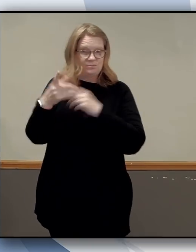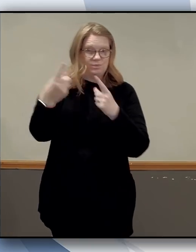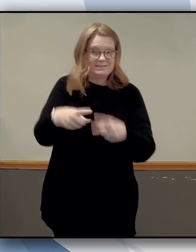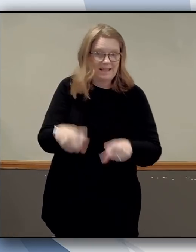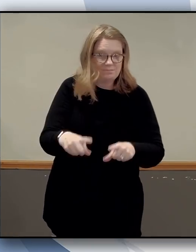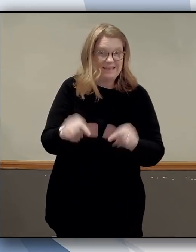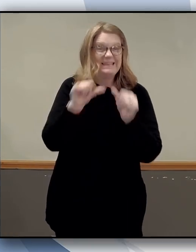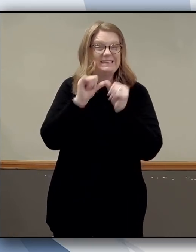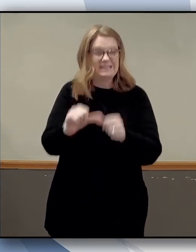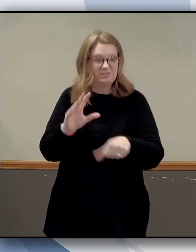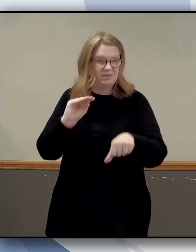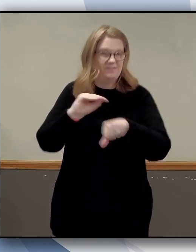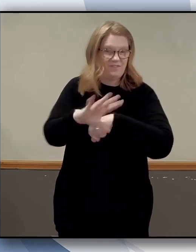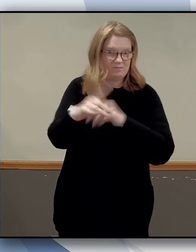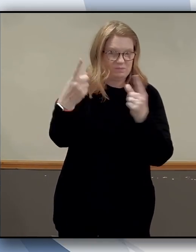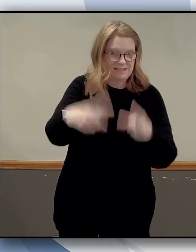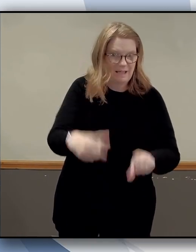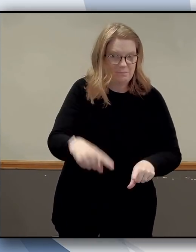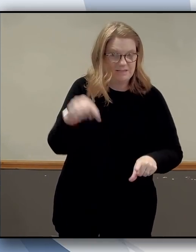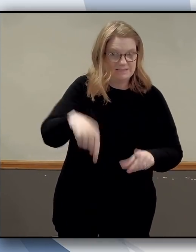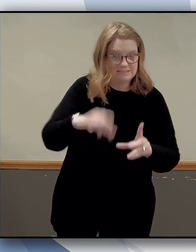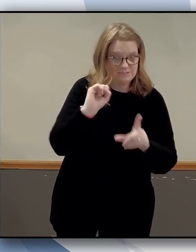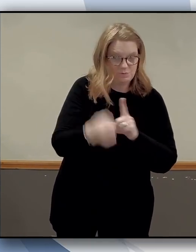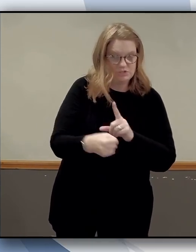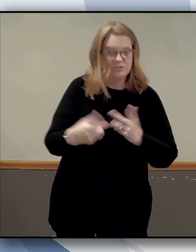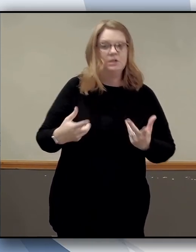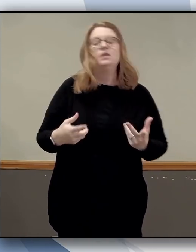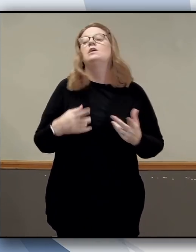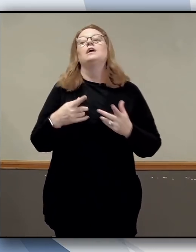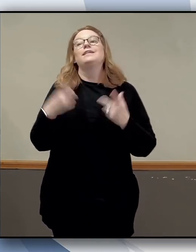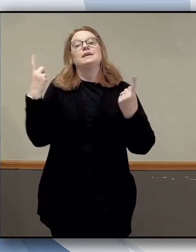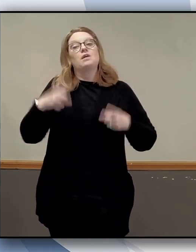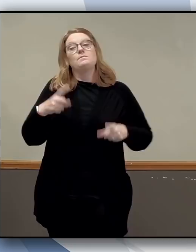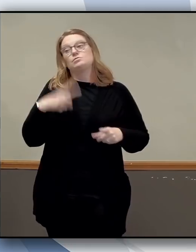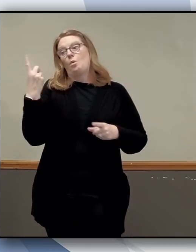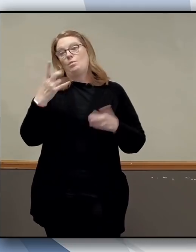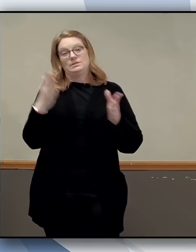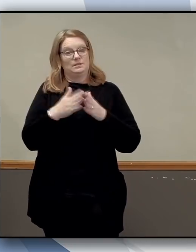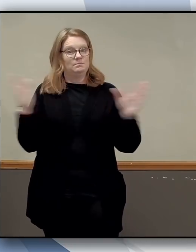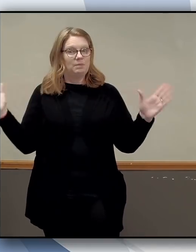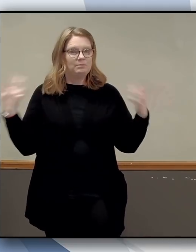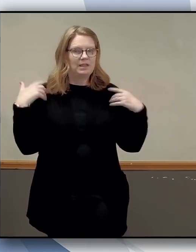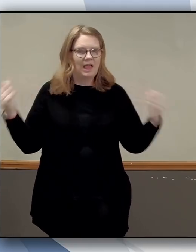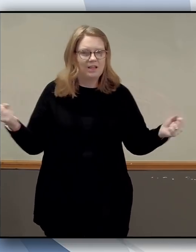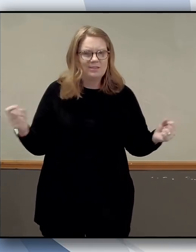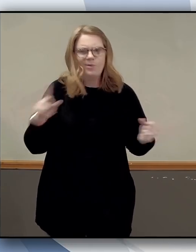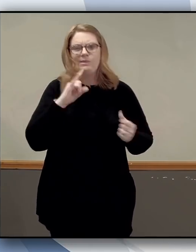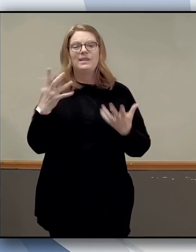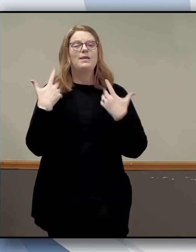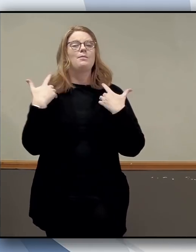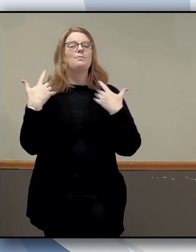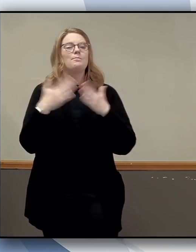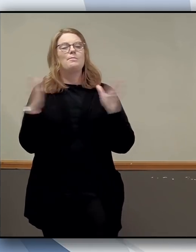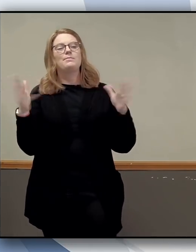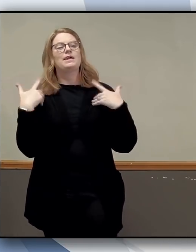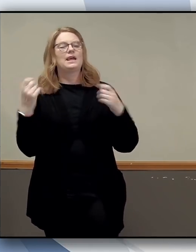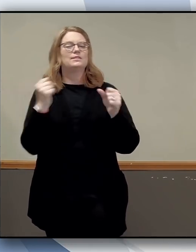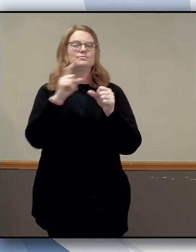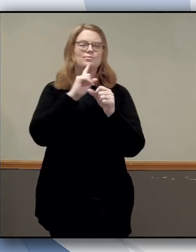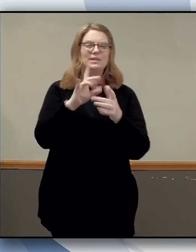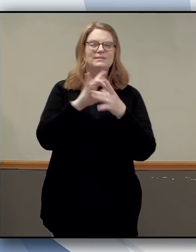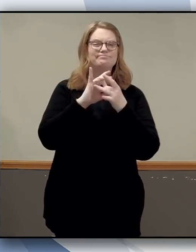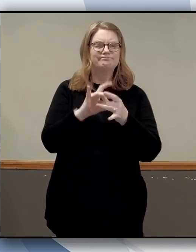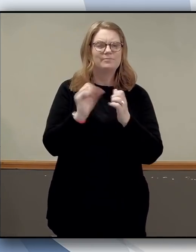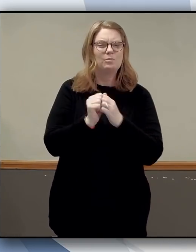our trajectory. And this has always been the case in public health. Public health is based on individual choices and individual